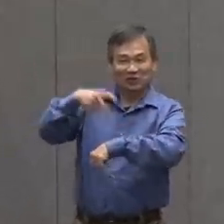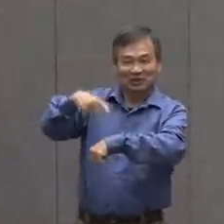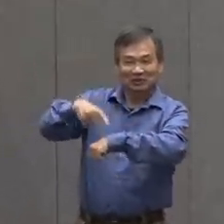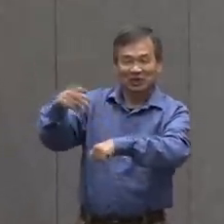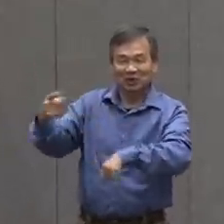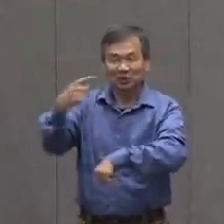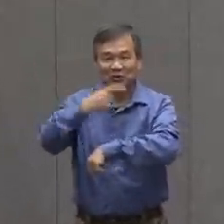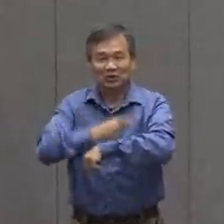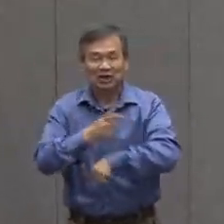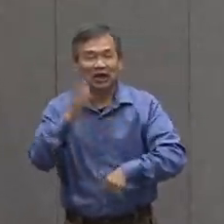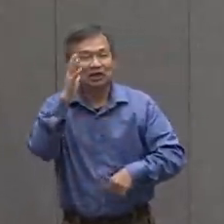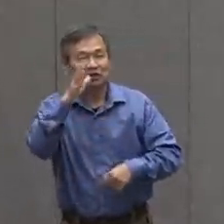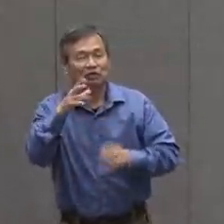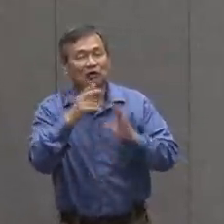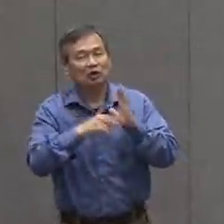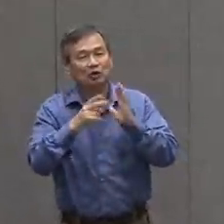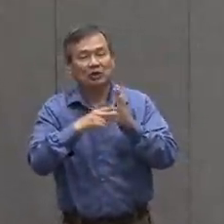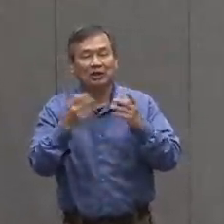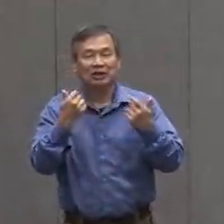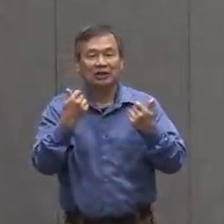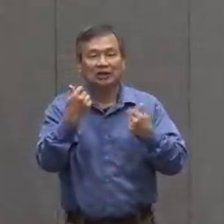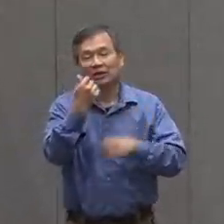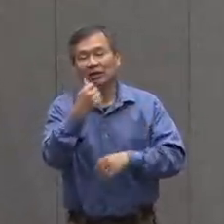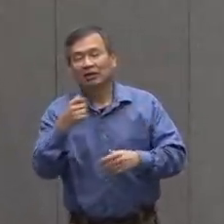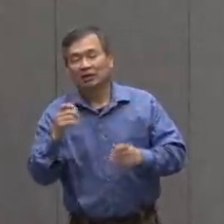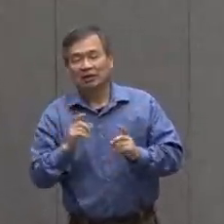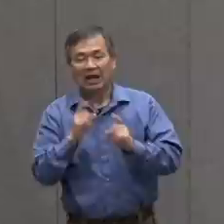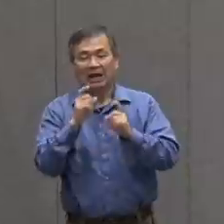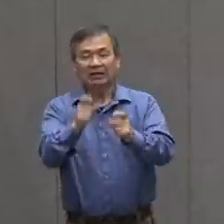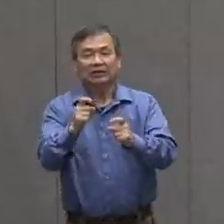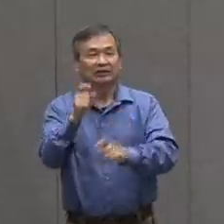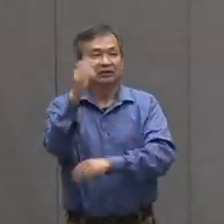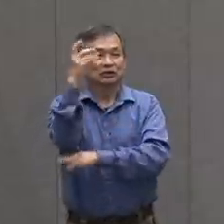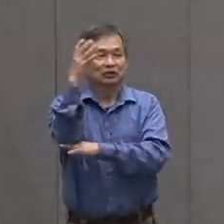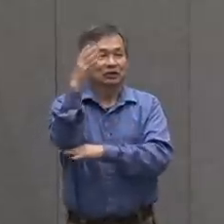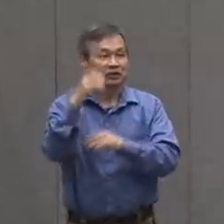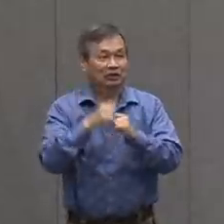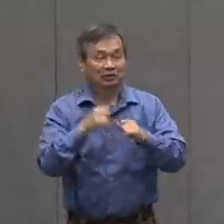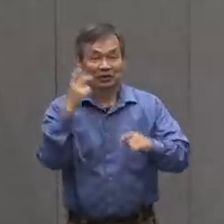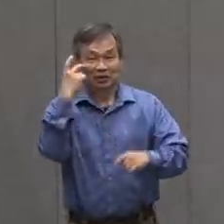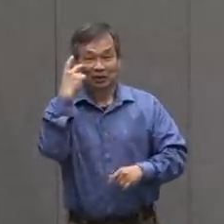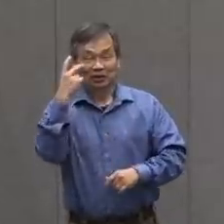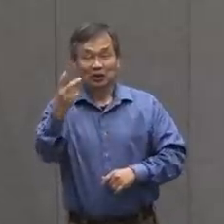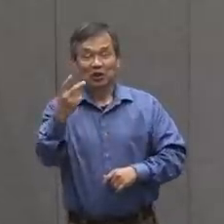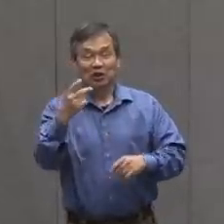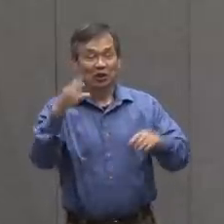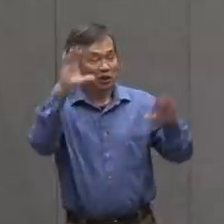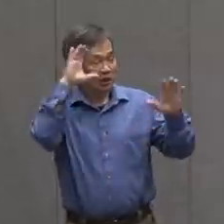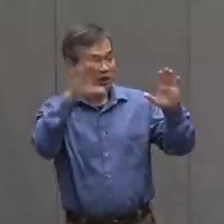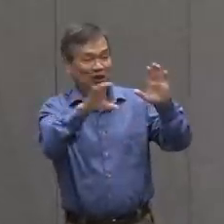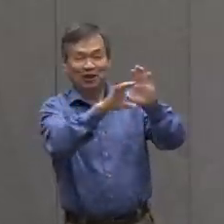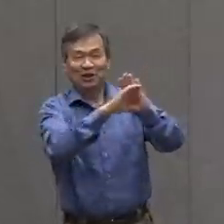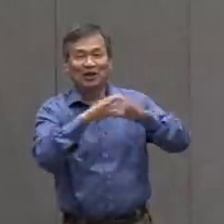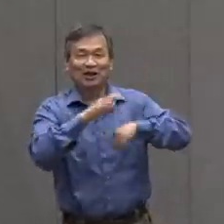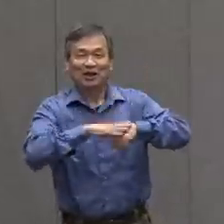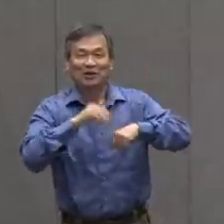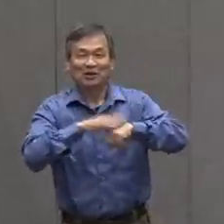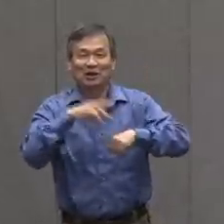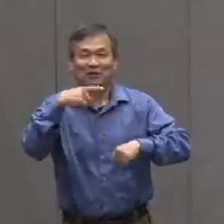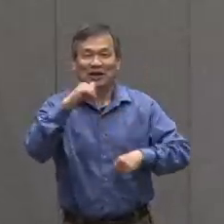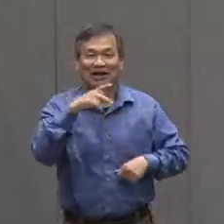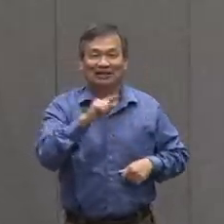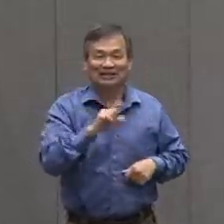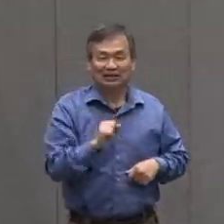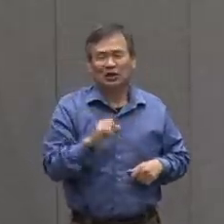Today she is reading The Giving Tree with her pets, Harley and Gus. We hope you enjoy your lessons, the